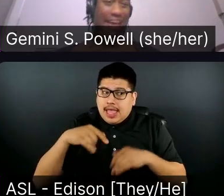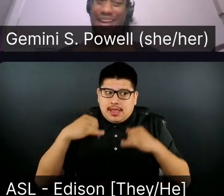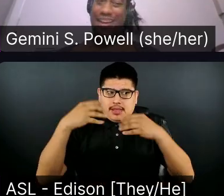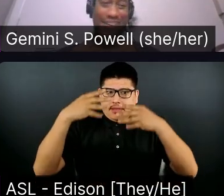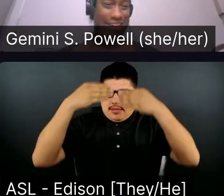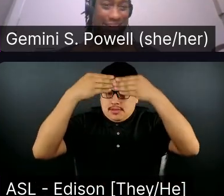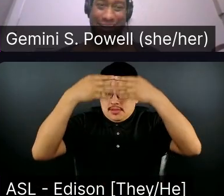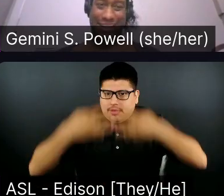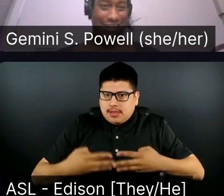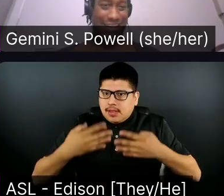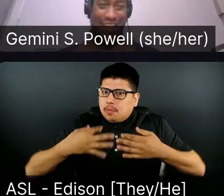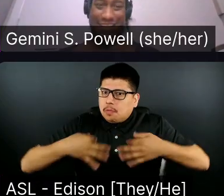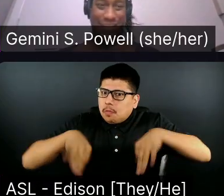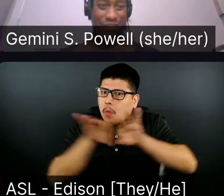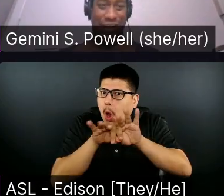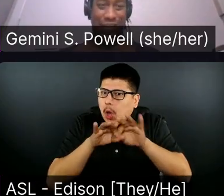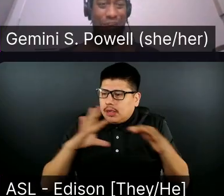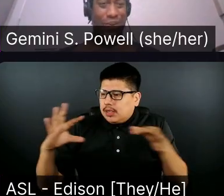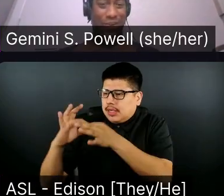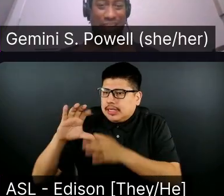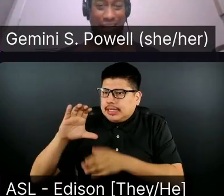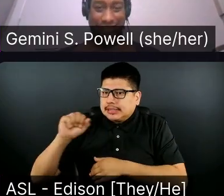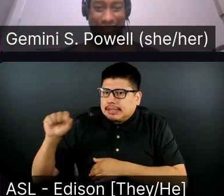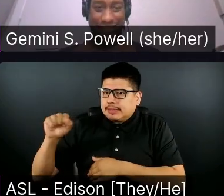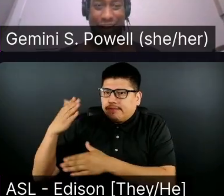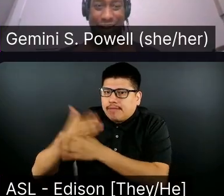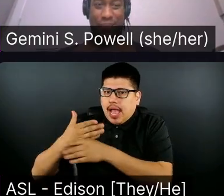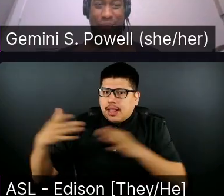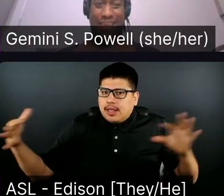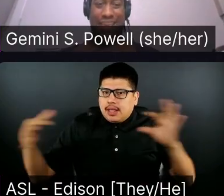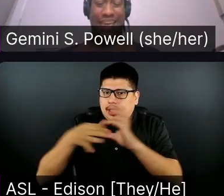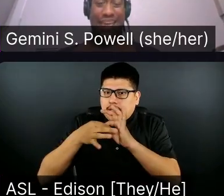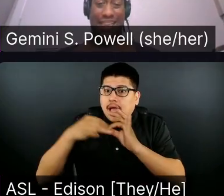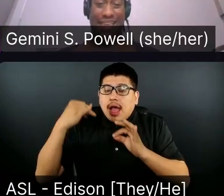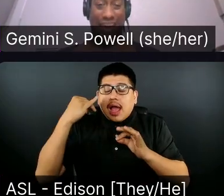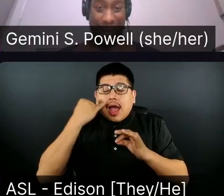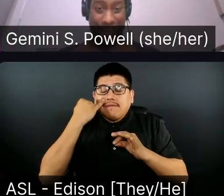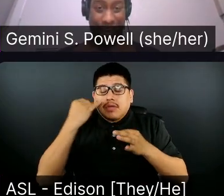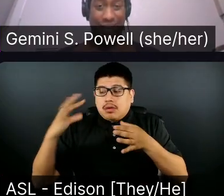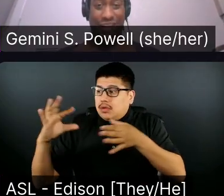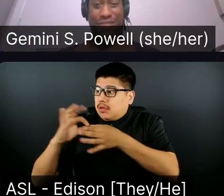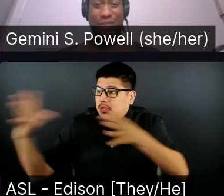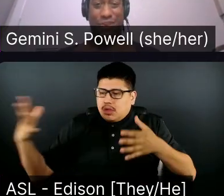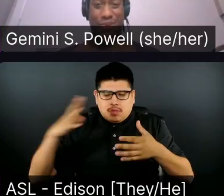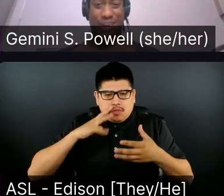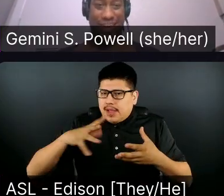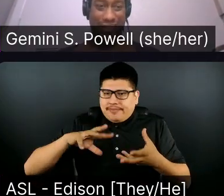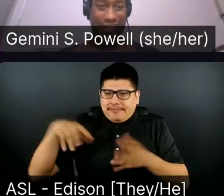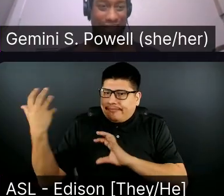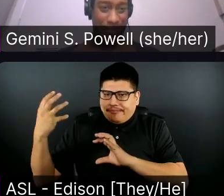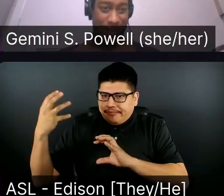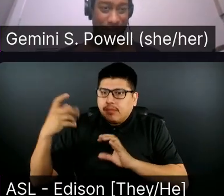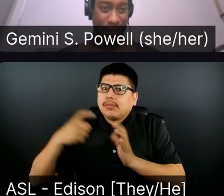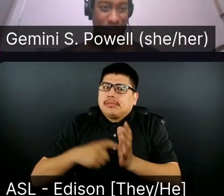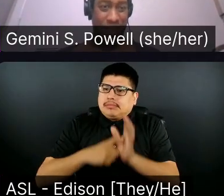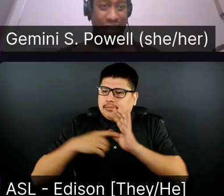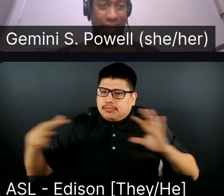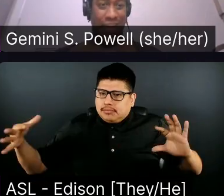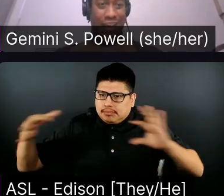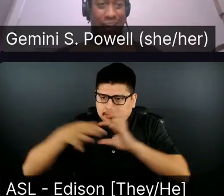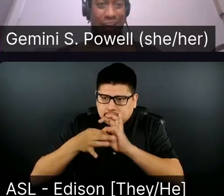You cannot connect that CSS file without this line being in the head of your HTML.